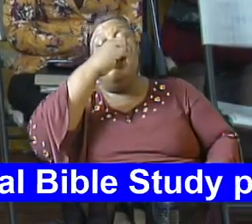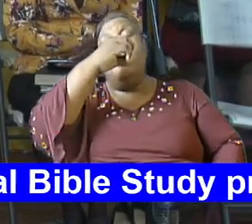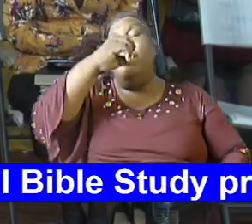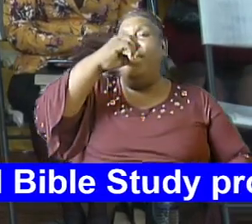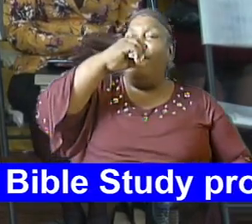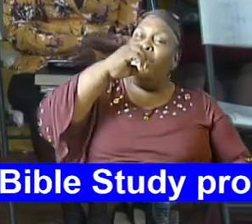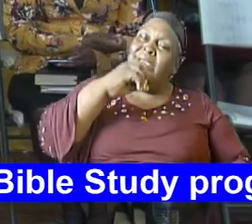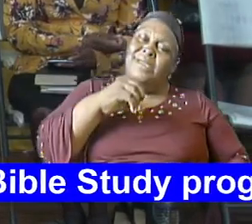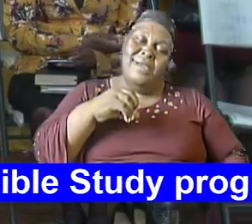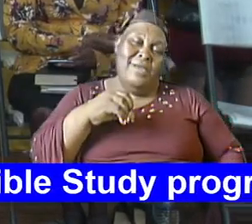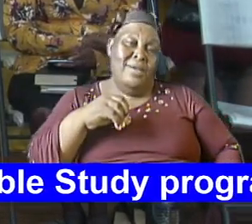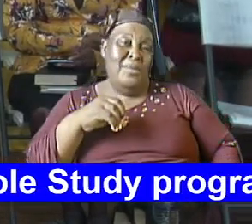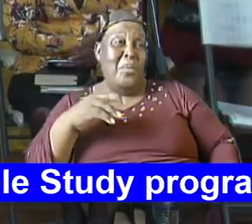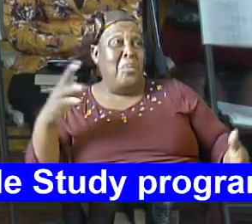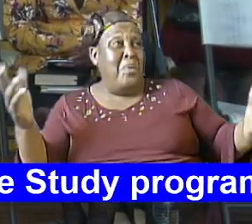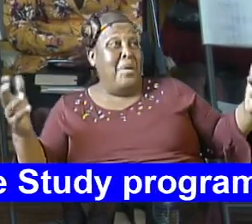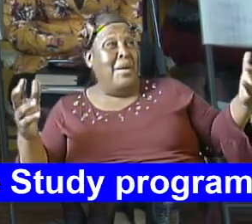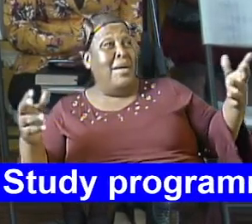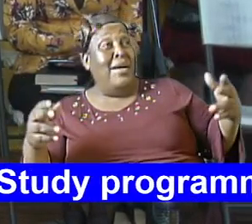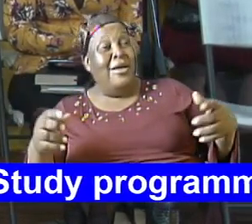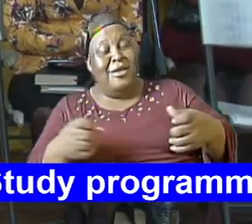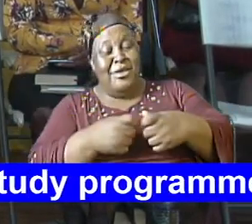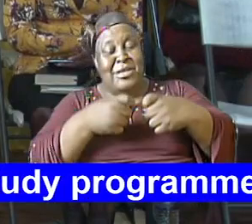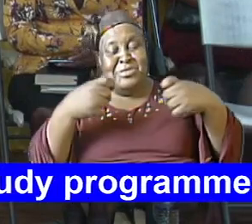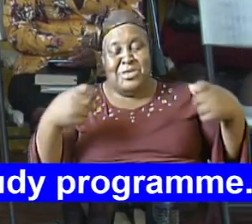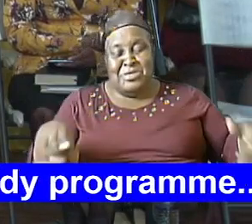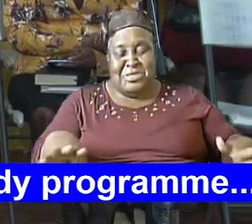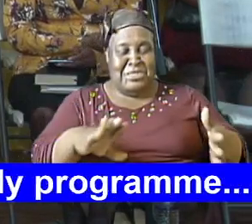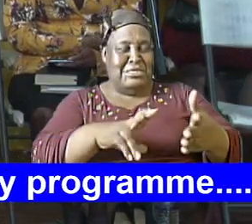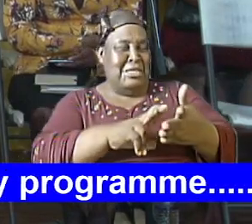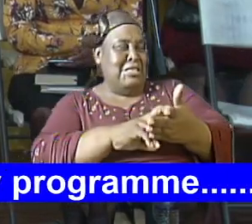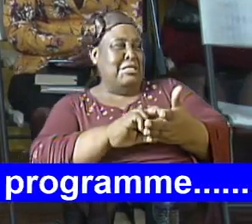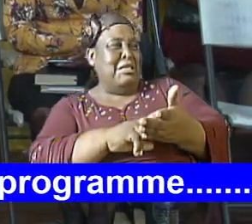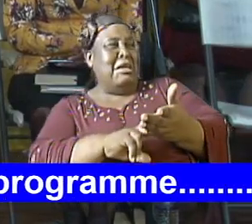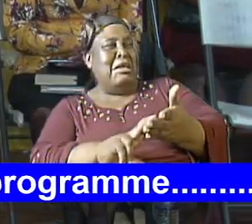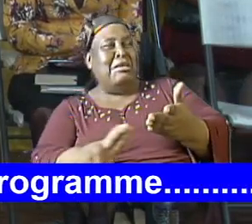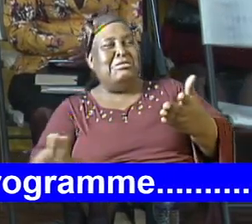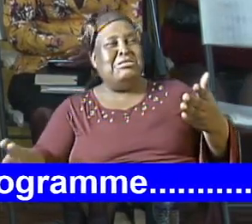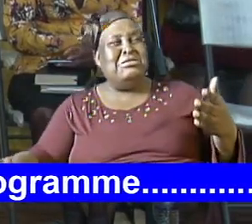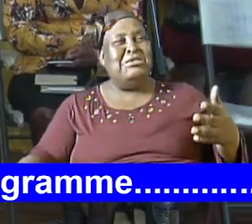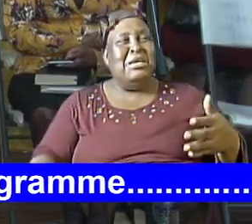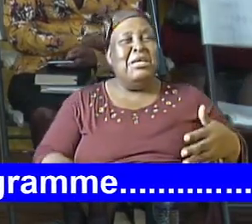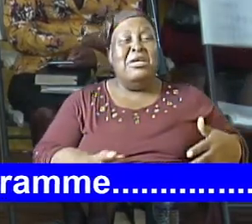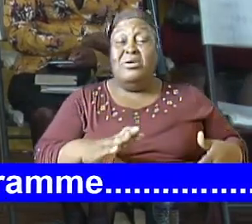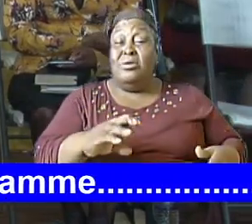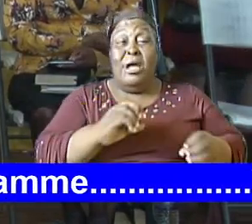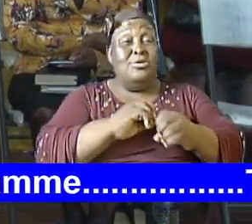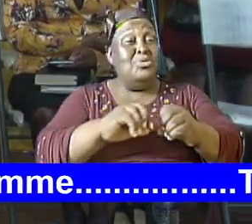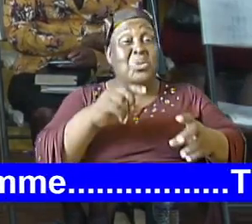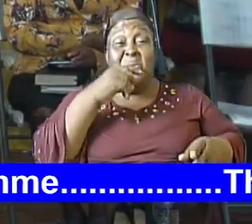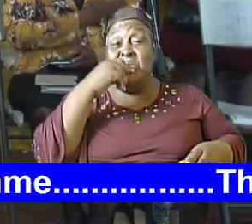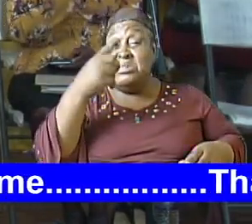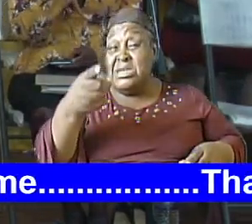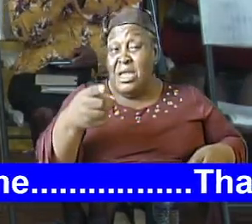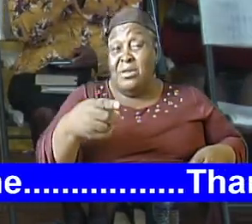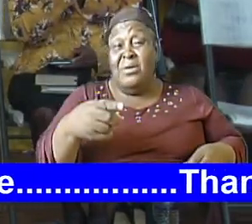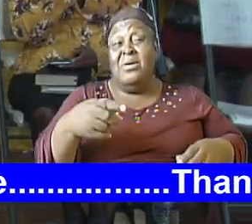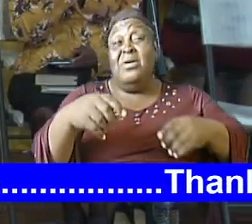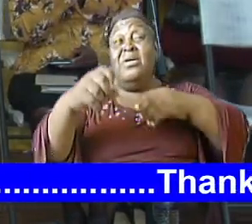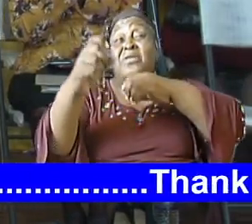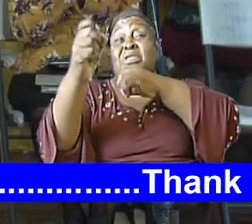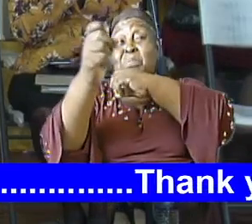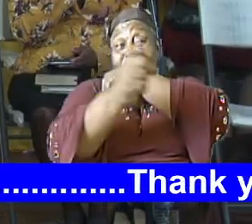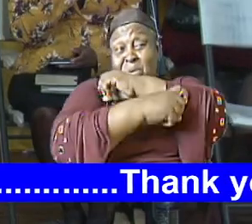what? Assassin, nice. And he doesn't tell you the consequences,